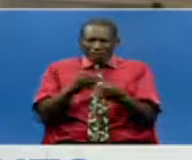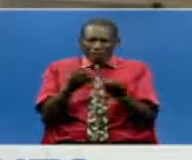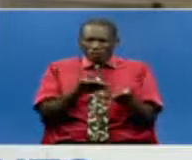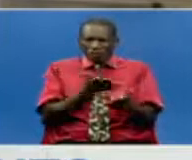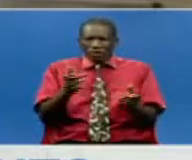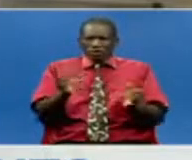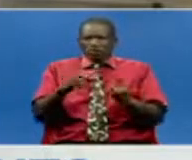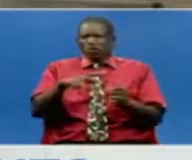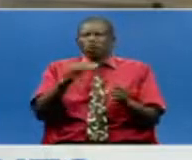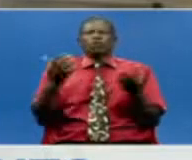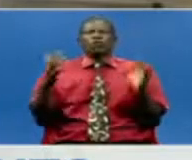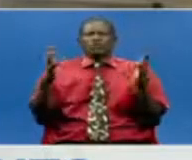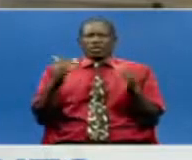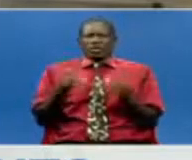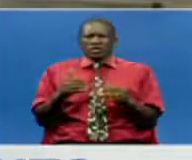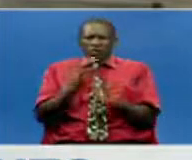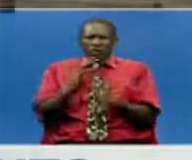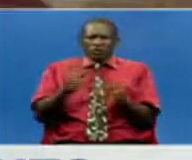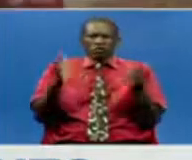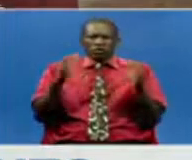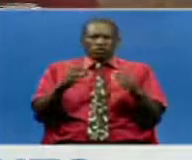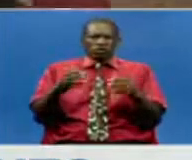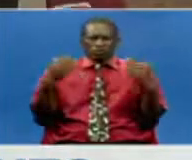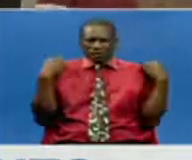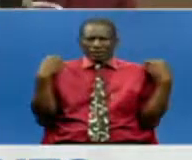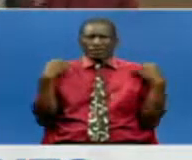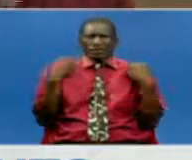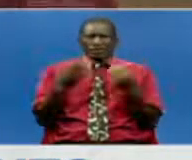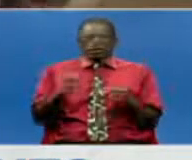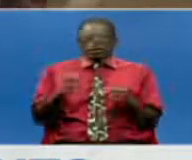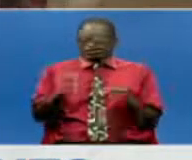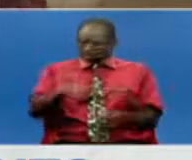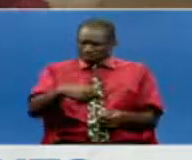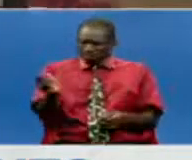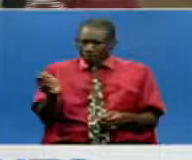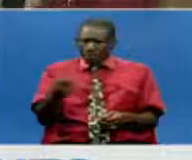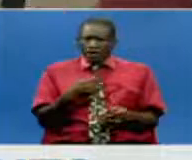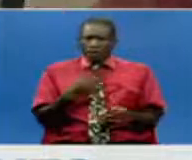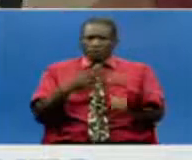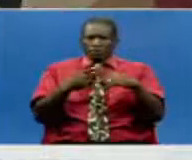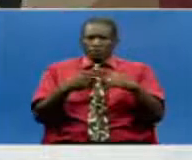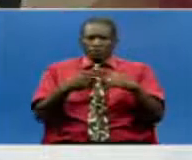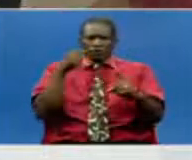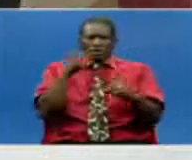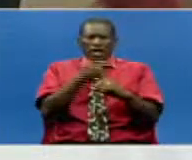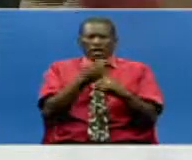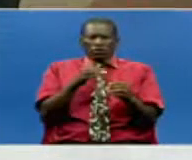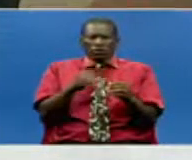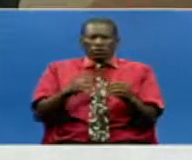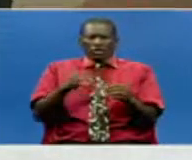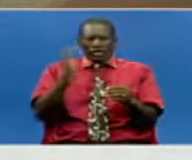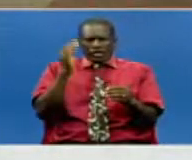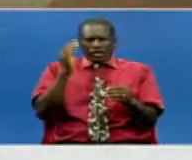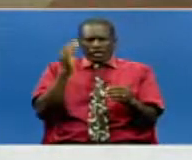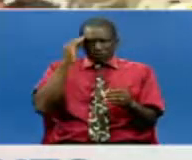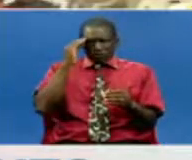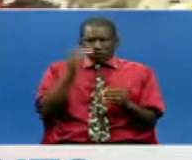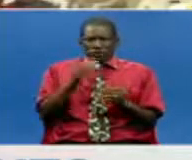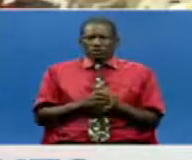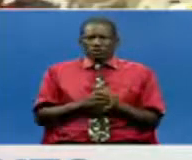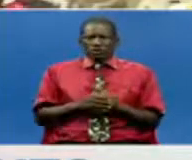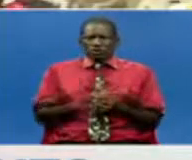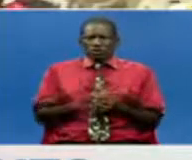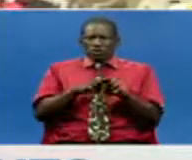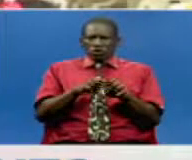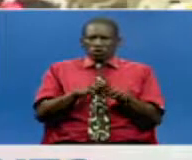for holiday. We use our holiday for training. Playing table tennis has had a positive impact on their academics. They also